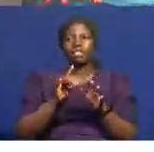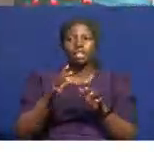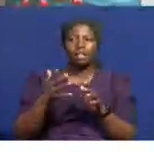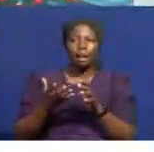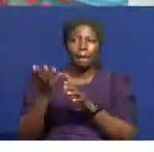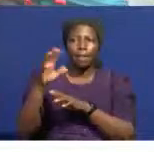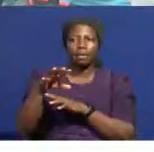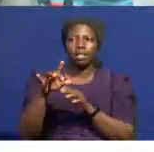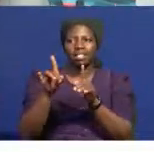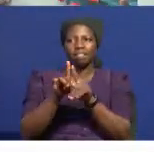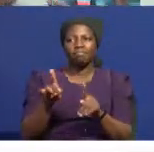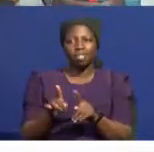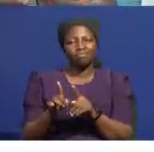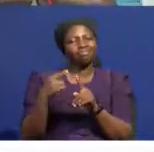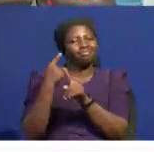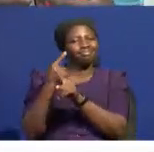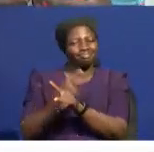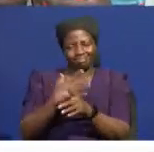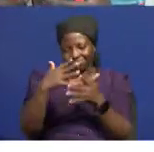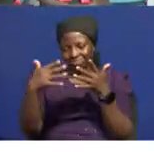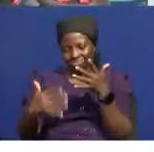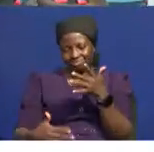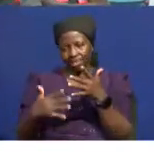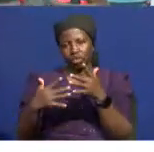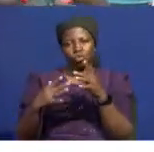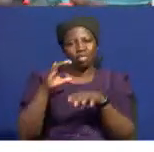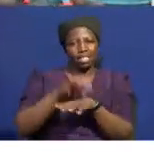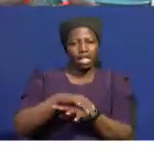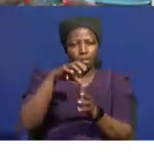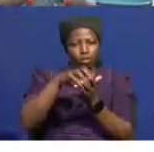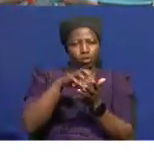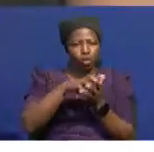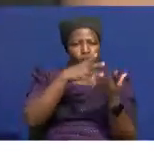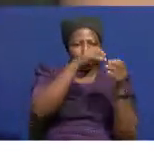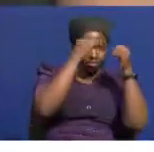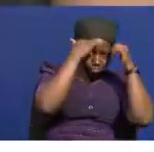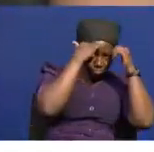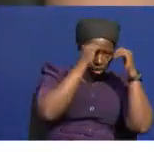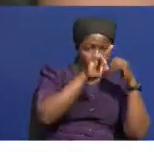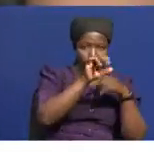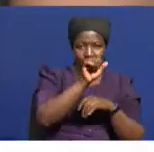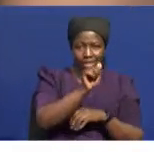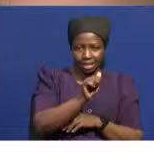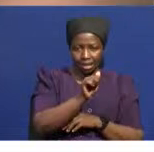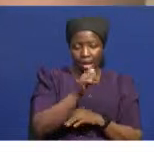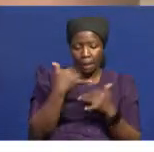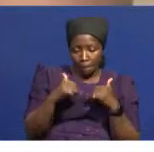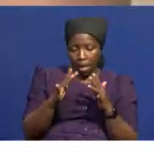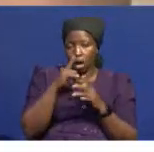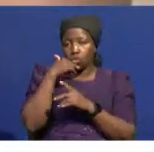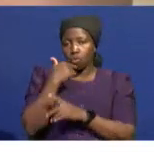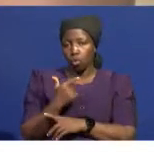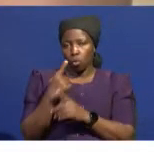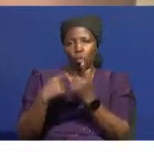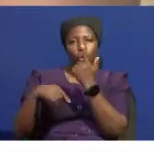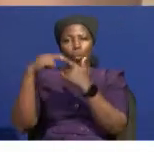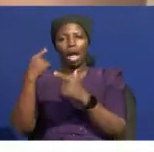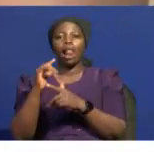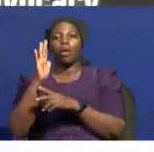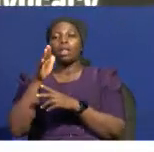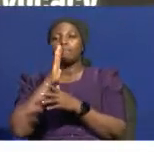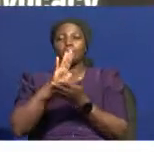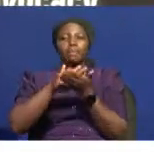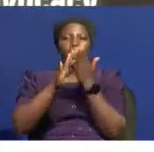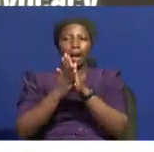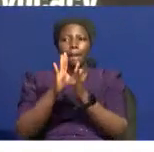the United States. The players who make it to the final of both boys and girls categories will be part of the Dagoretti All-Star